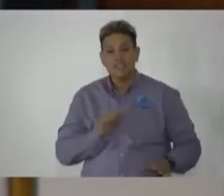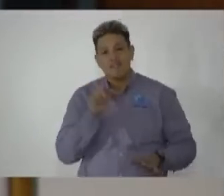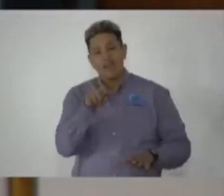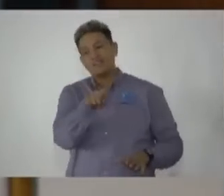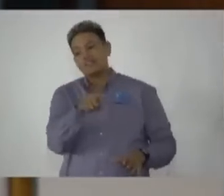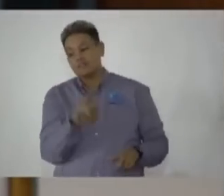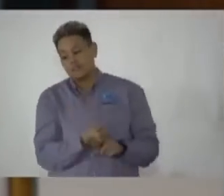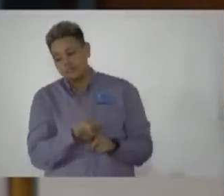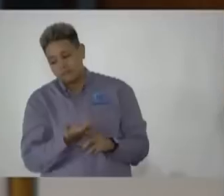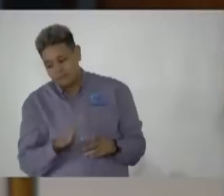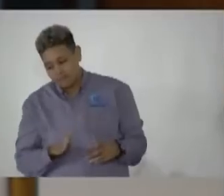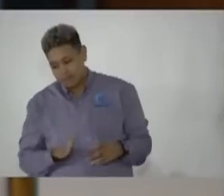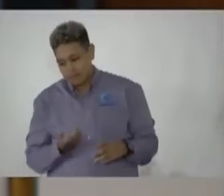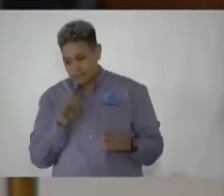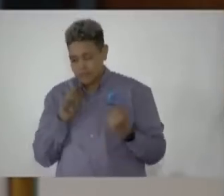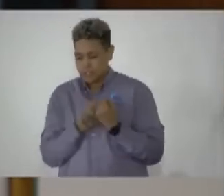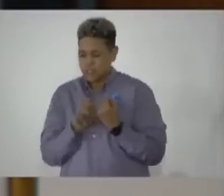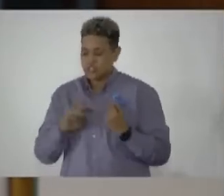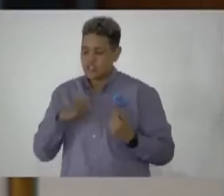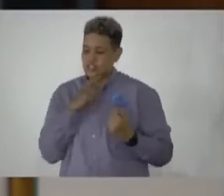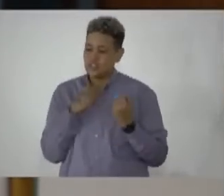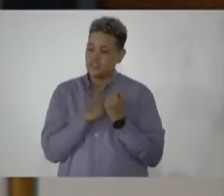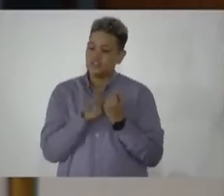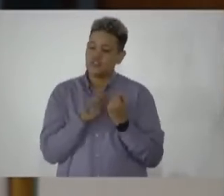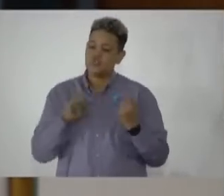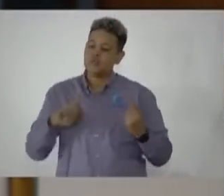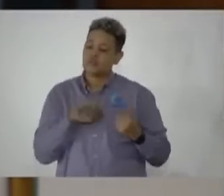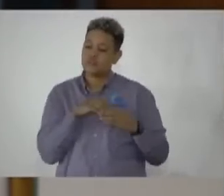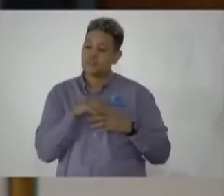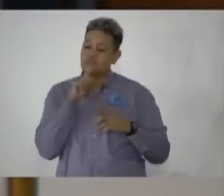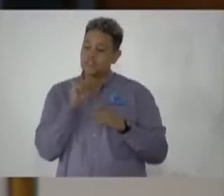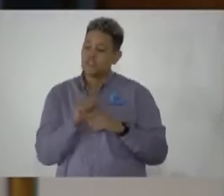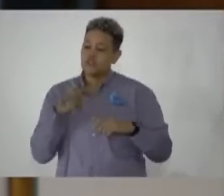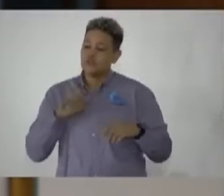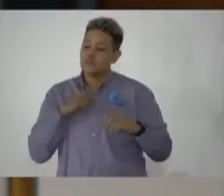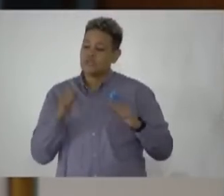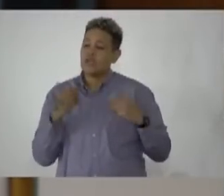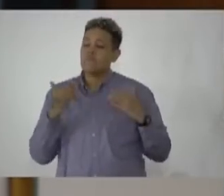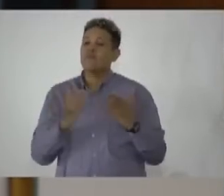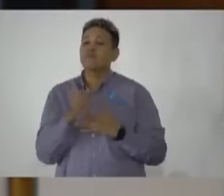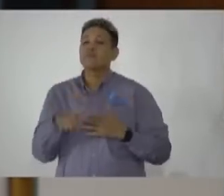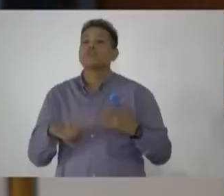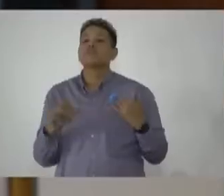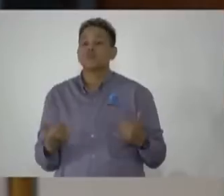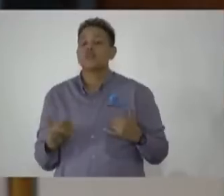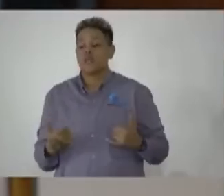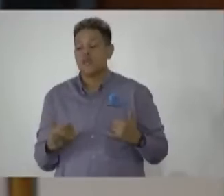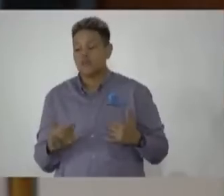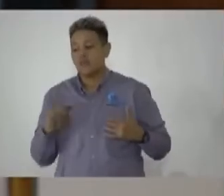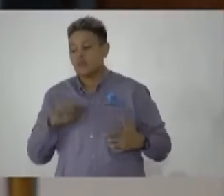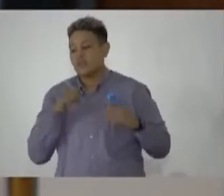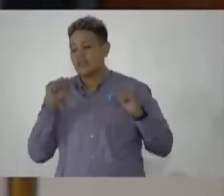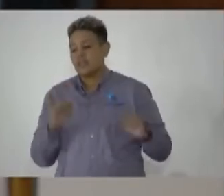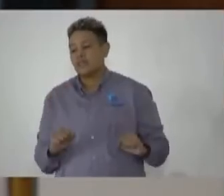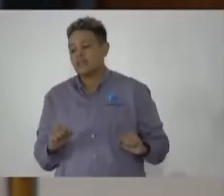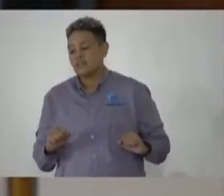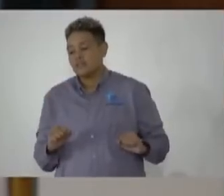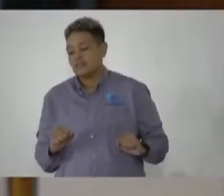him to assist us and support us in ensuring that we can move through this today, so that we